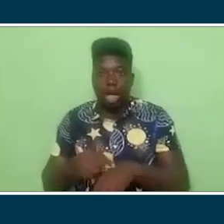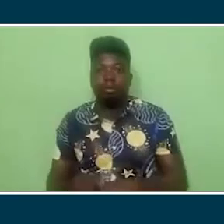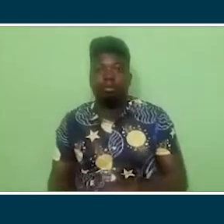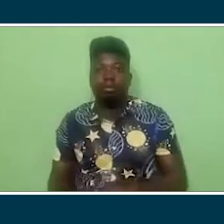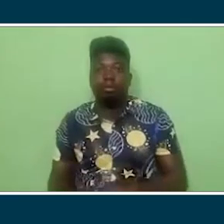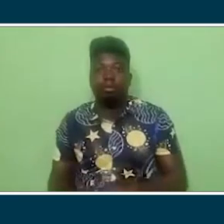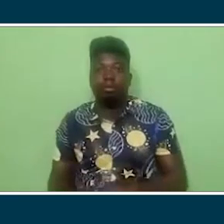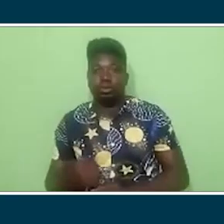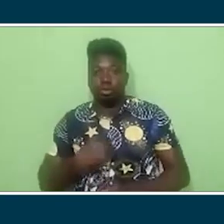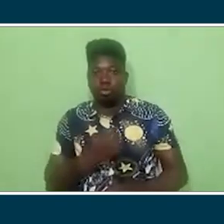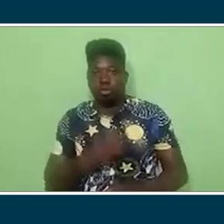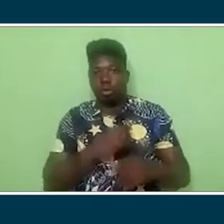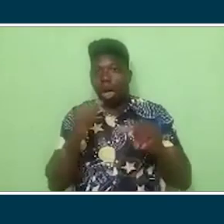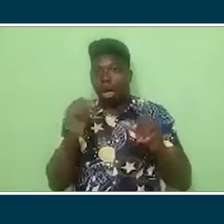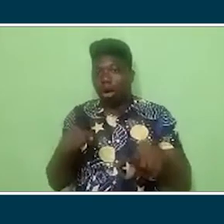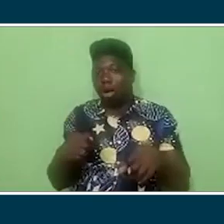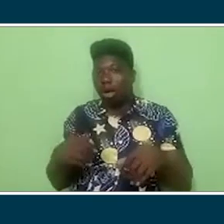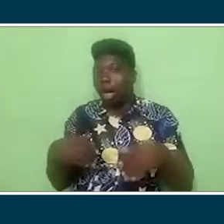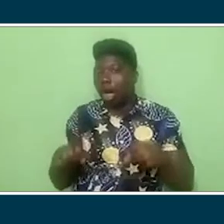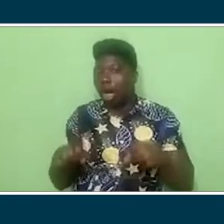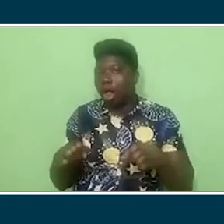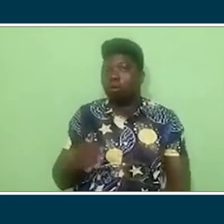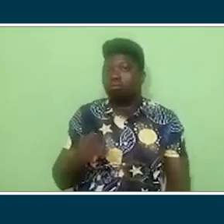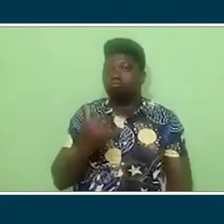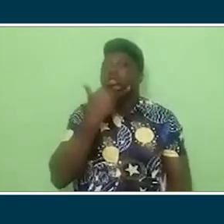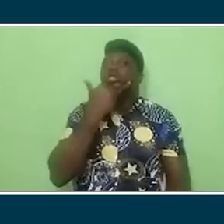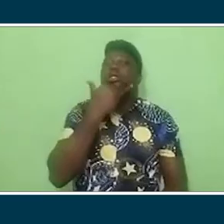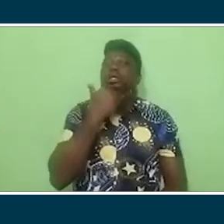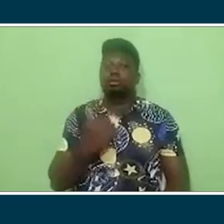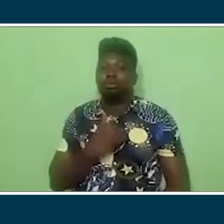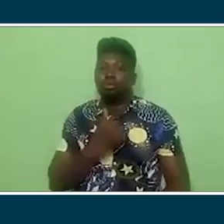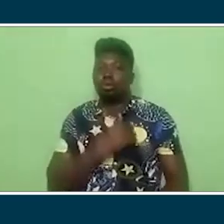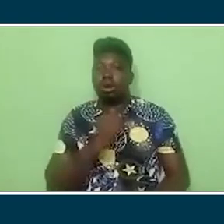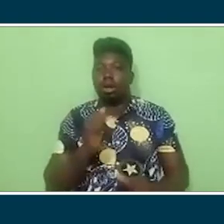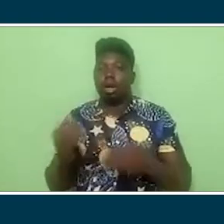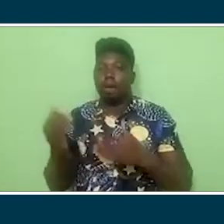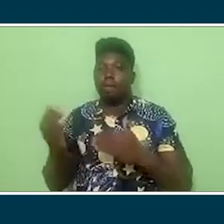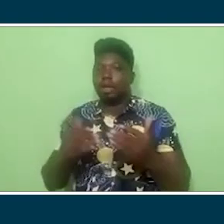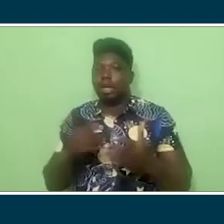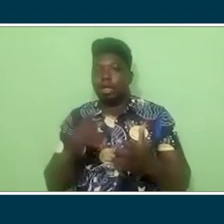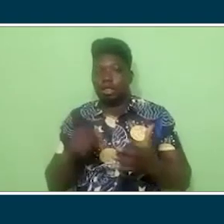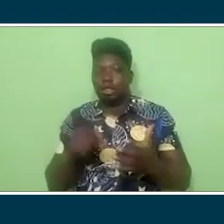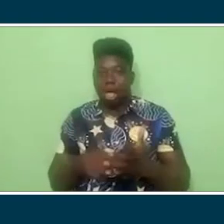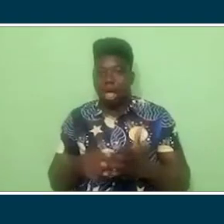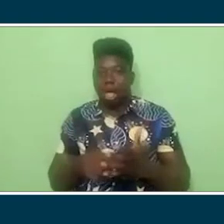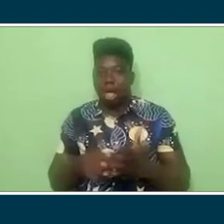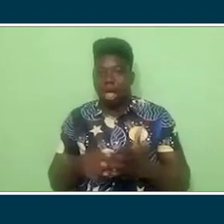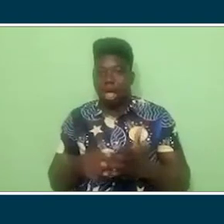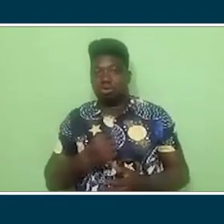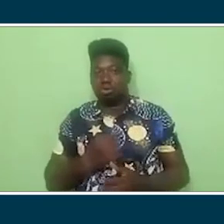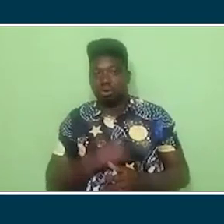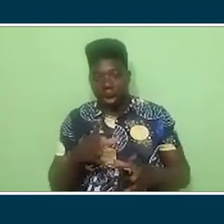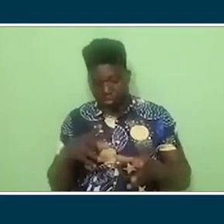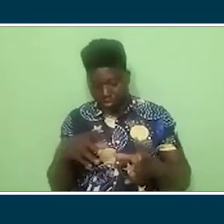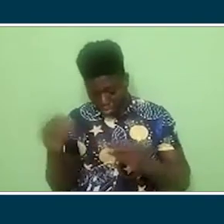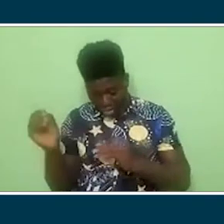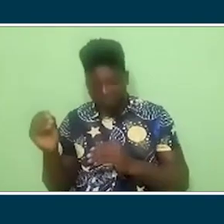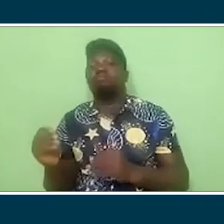we can allow mistakes. We can bring mistakes forward. We can